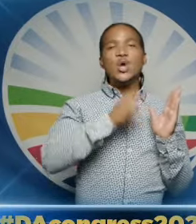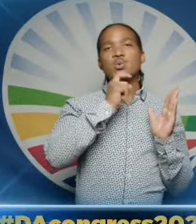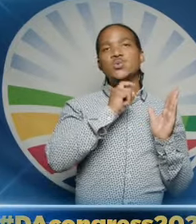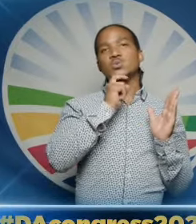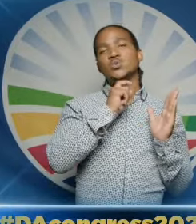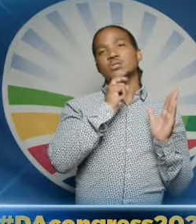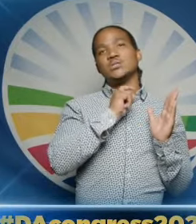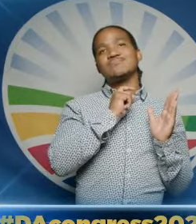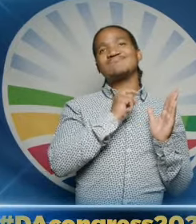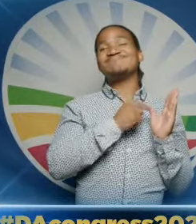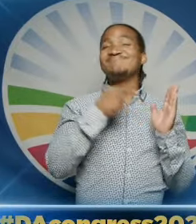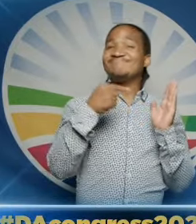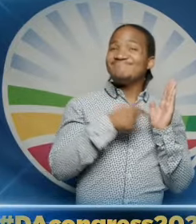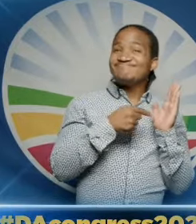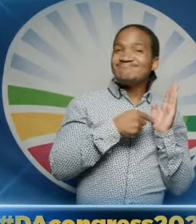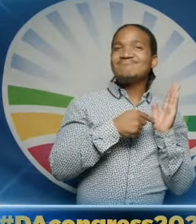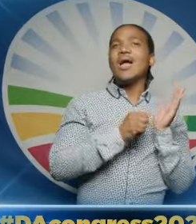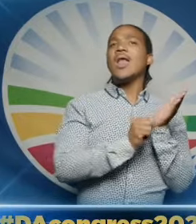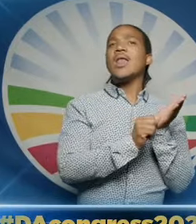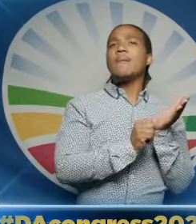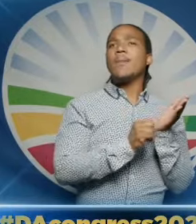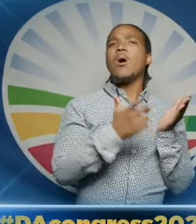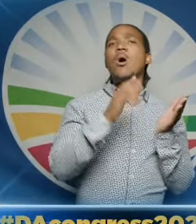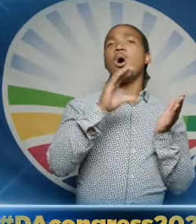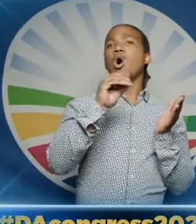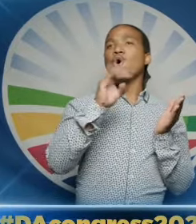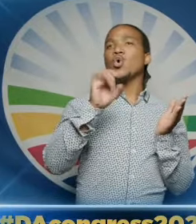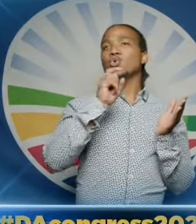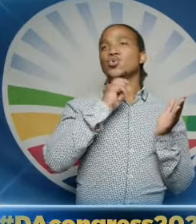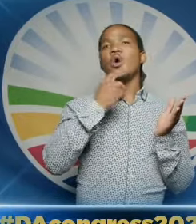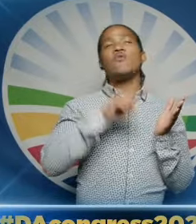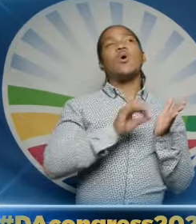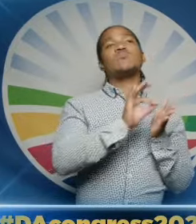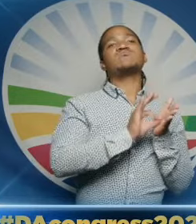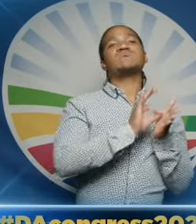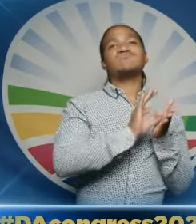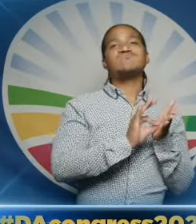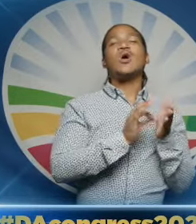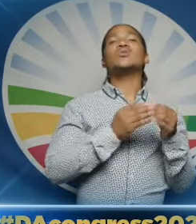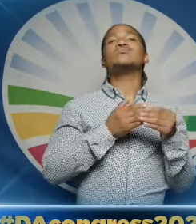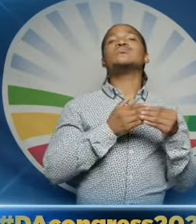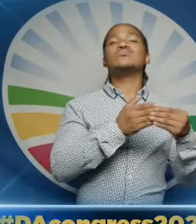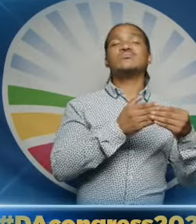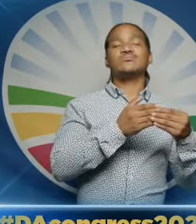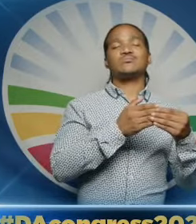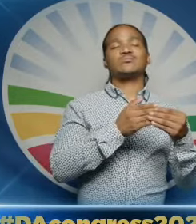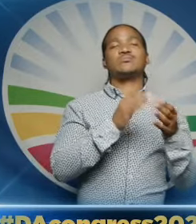And you will use this code to vote in our Federal Congress leadership elections.